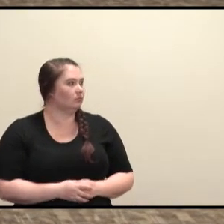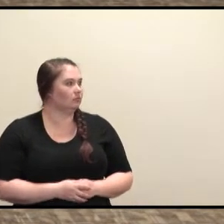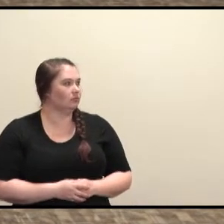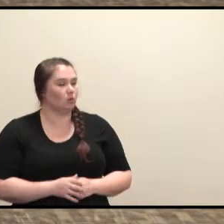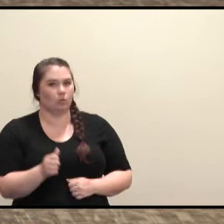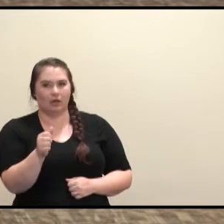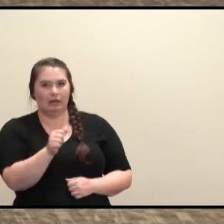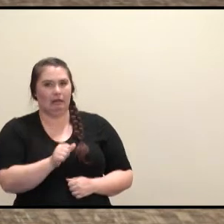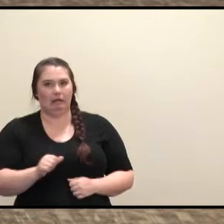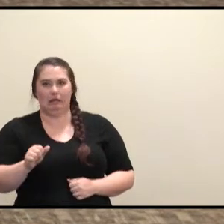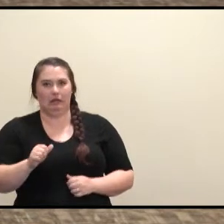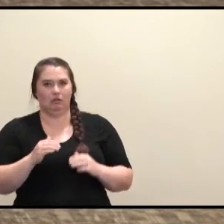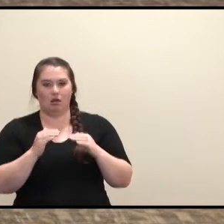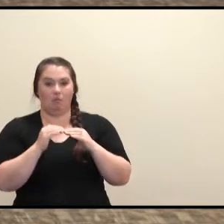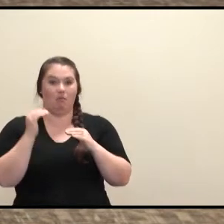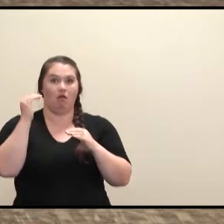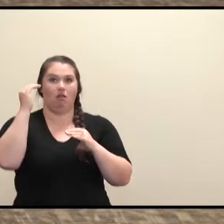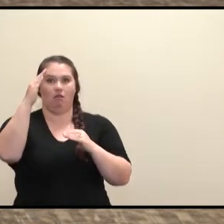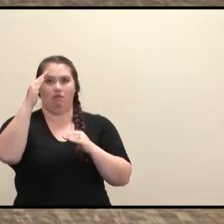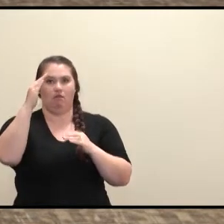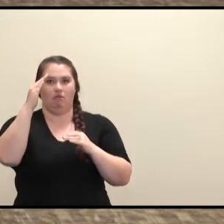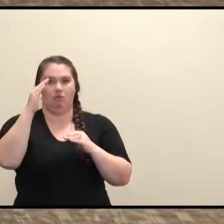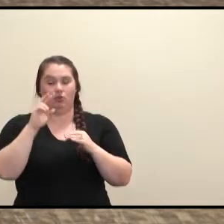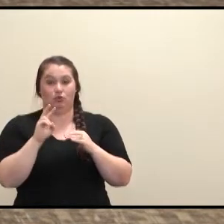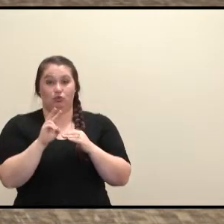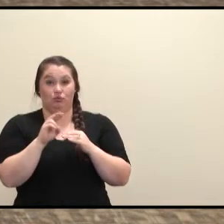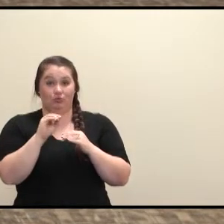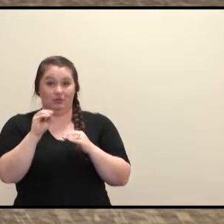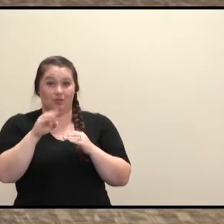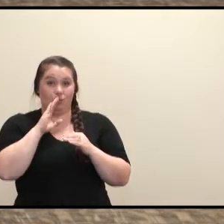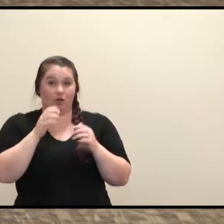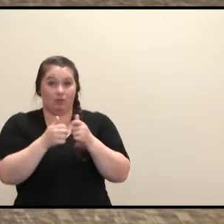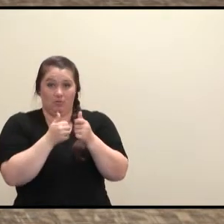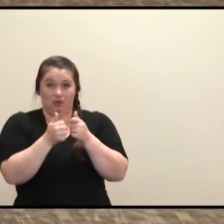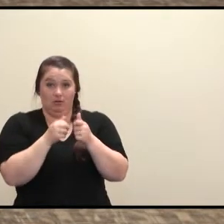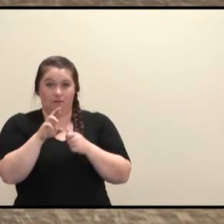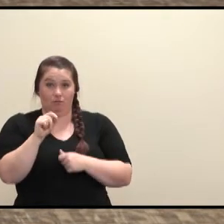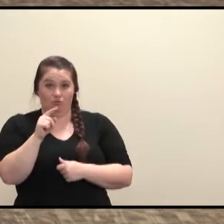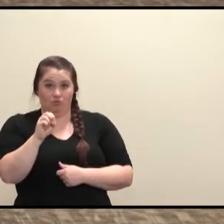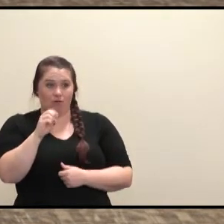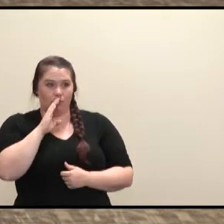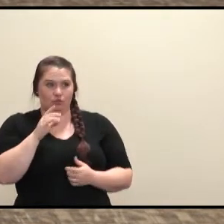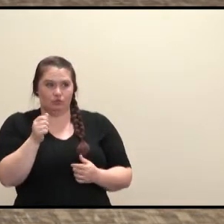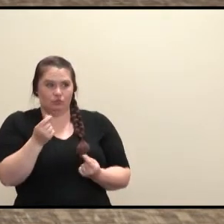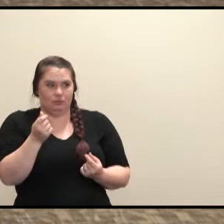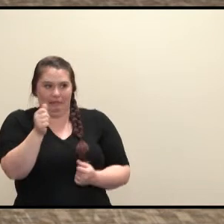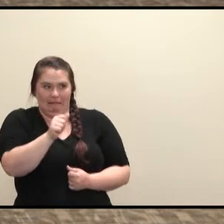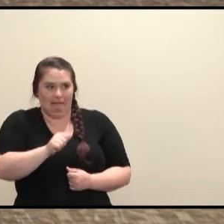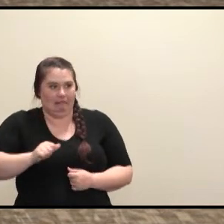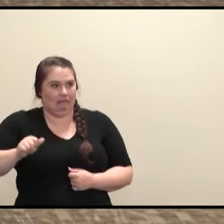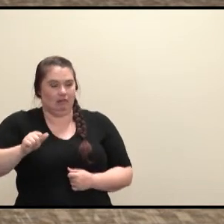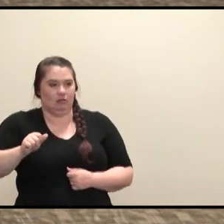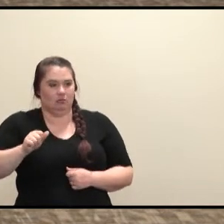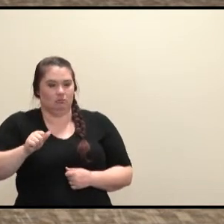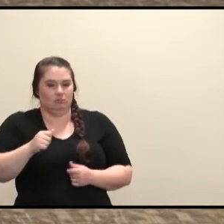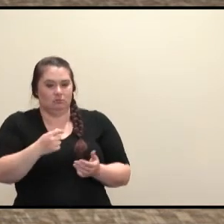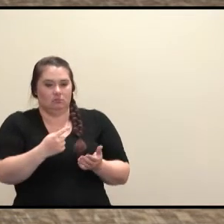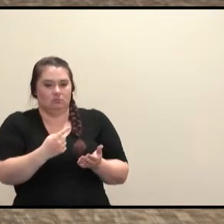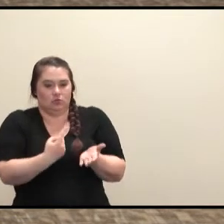below 10% is considered competitive range. Are we doing anything to address those positions that are